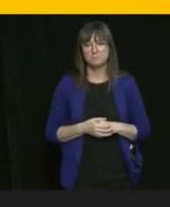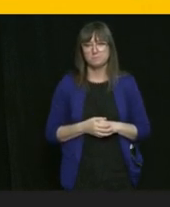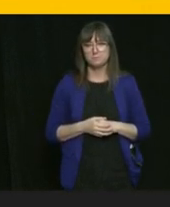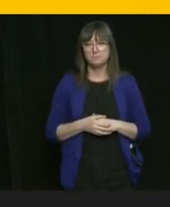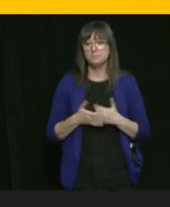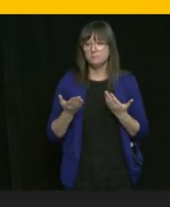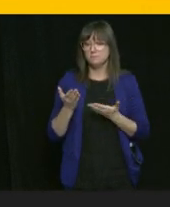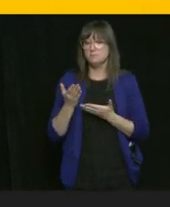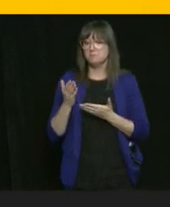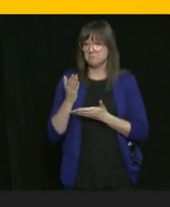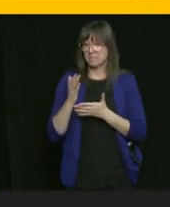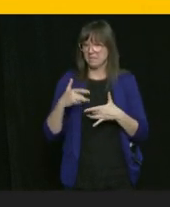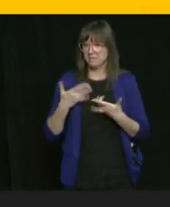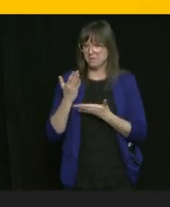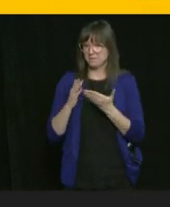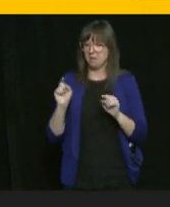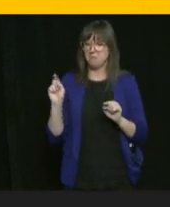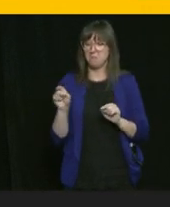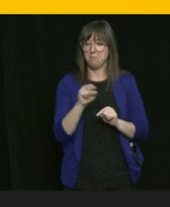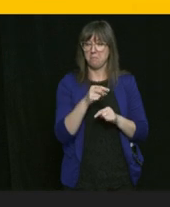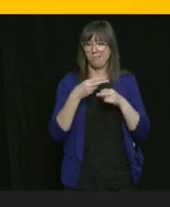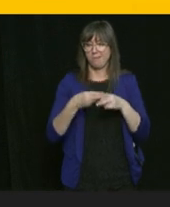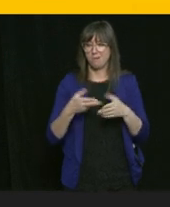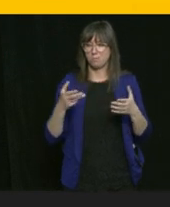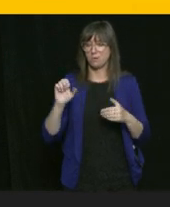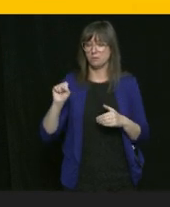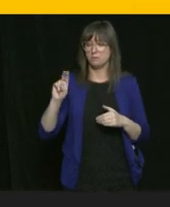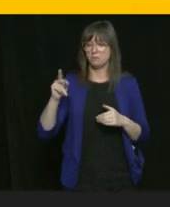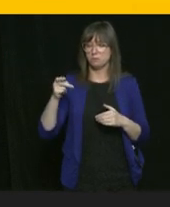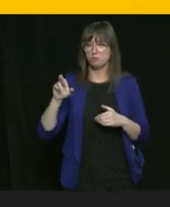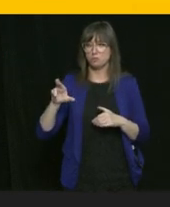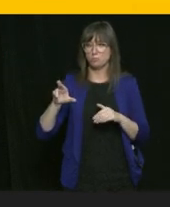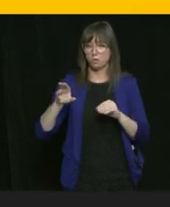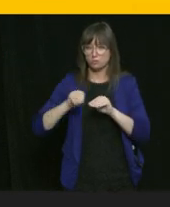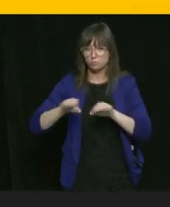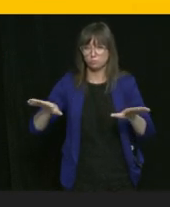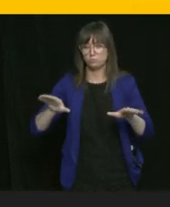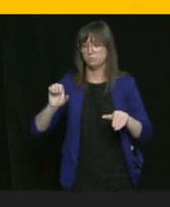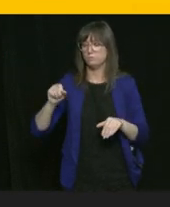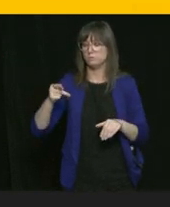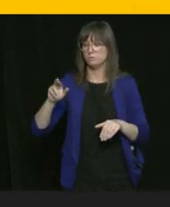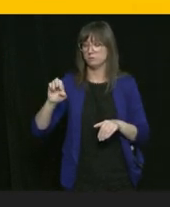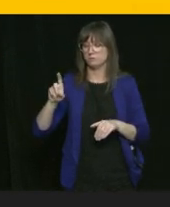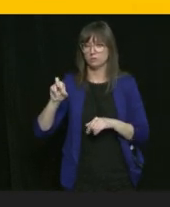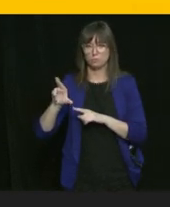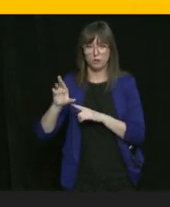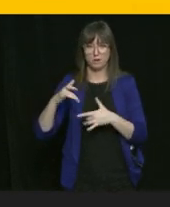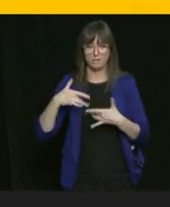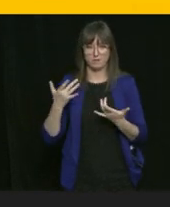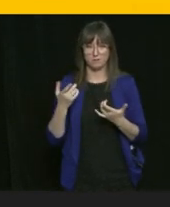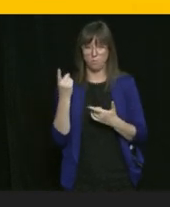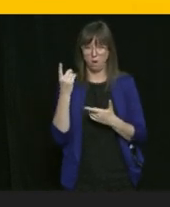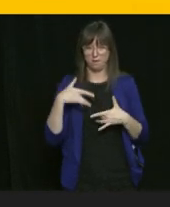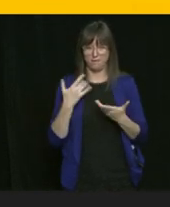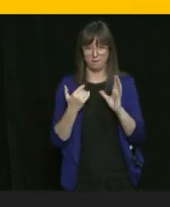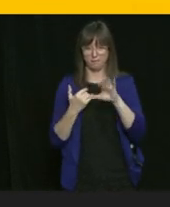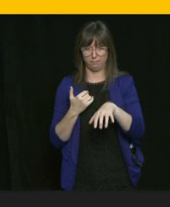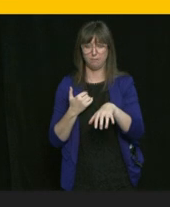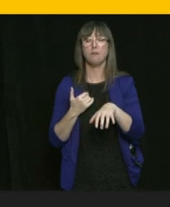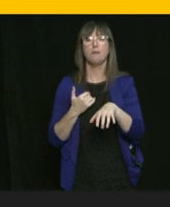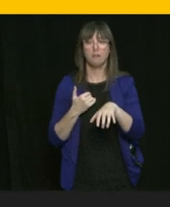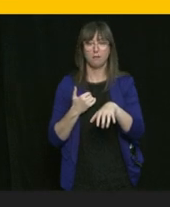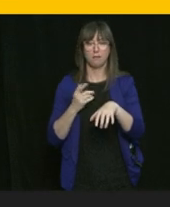Some of these events are considered super spreader events when a single event results in a